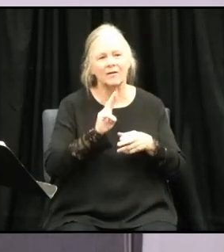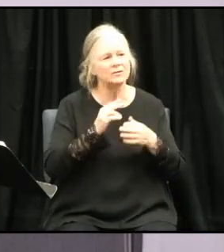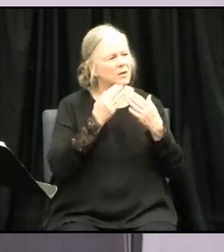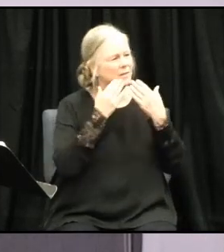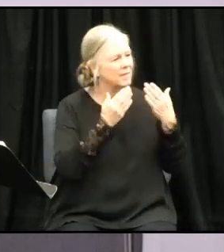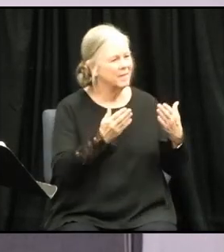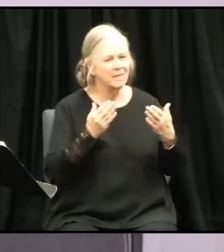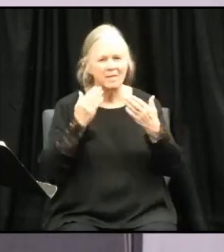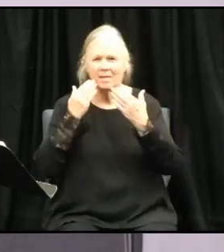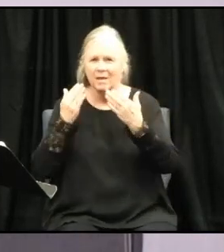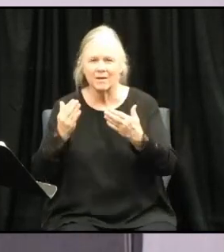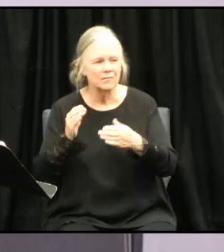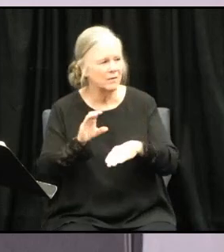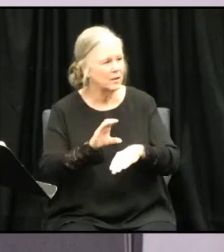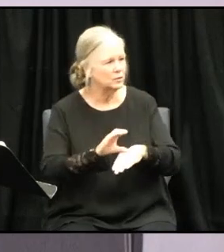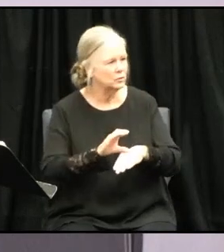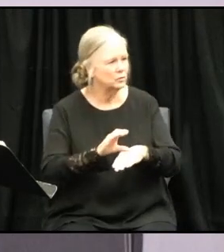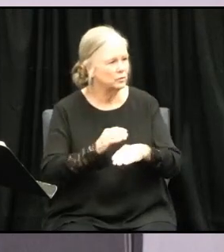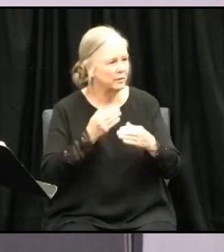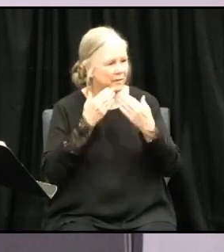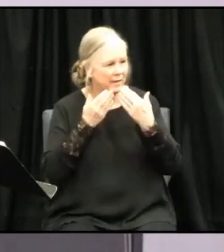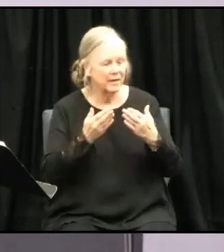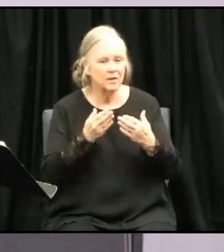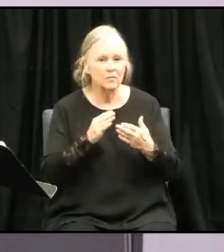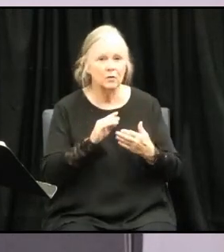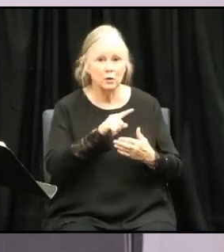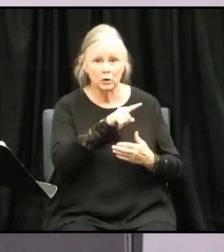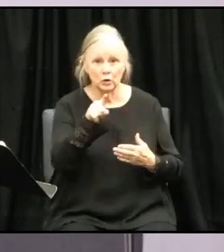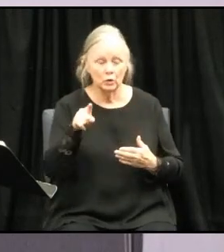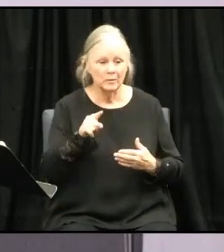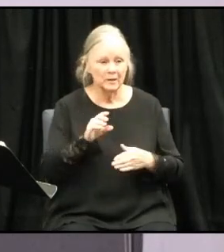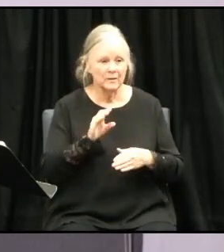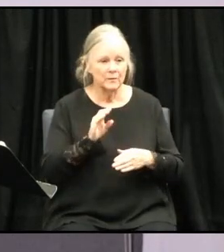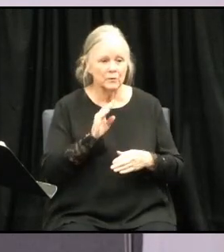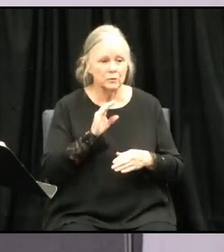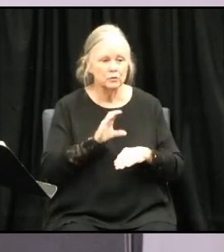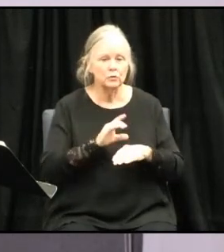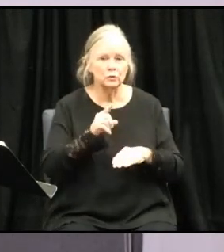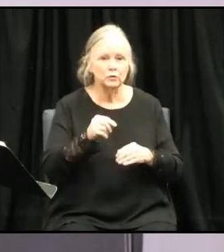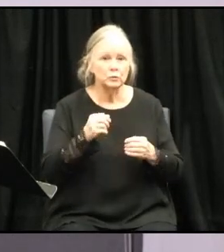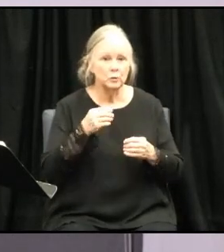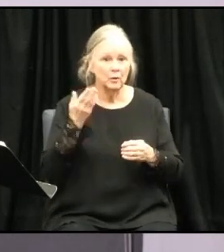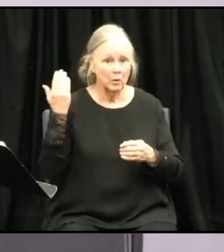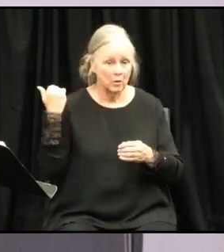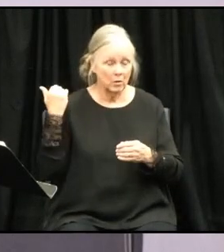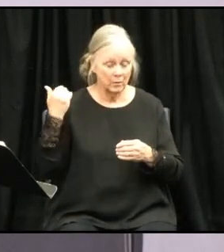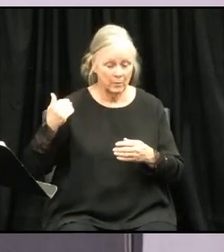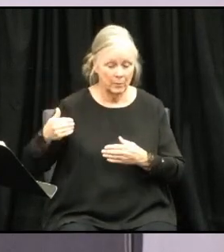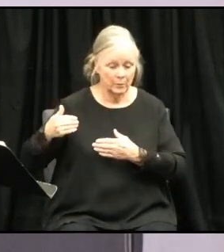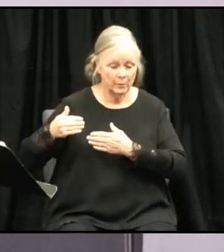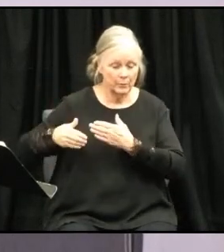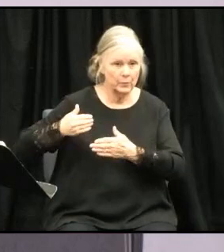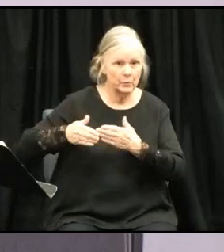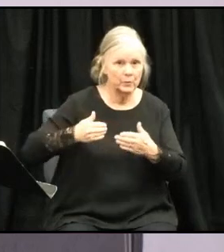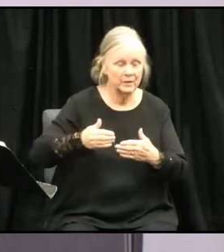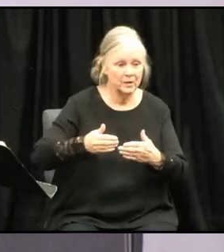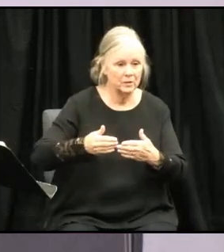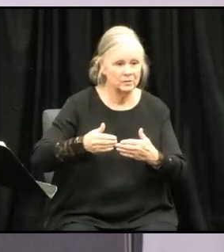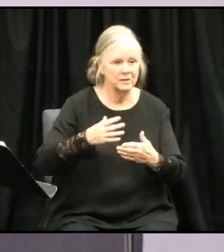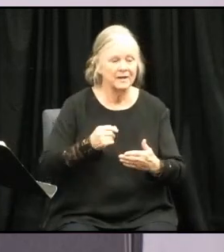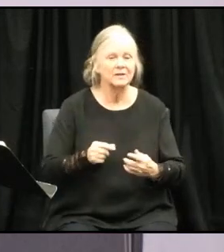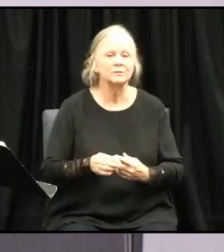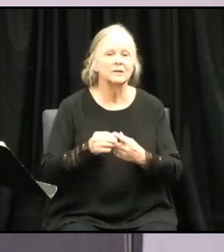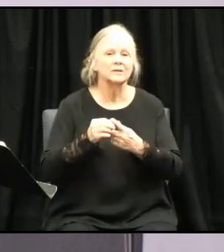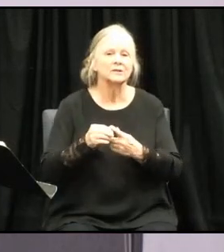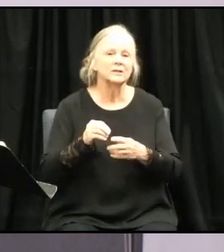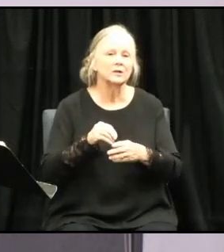church. And thank you for being the church you are, have been through the years, especially again early in my life, our family